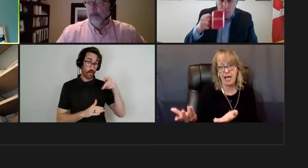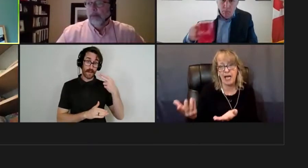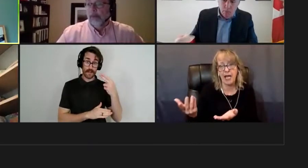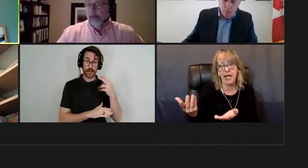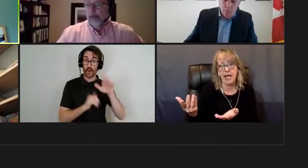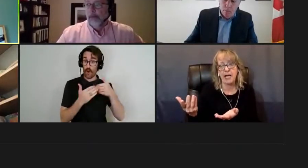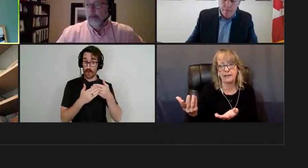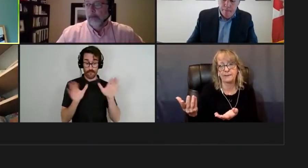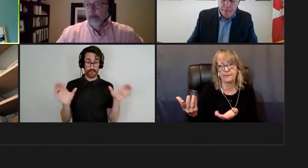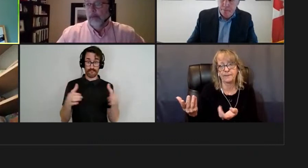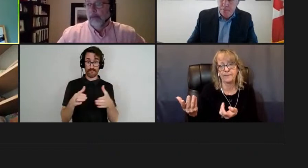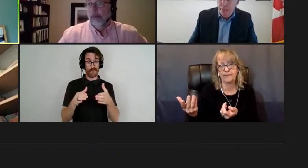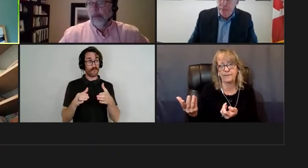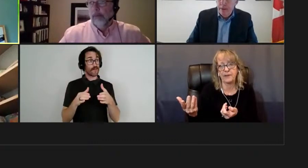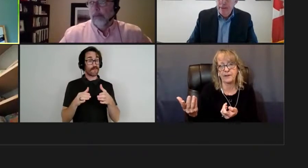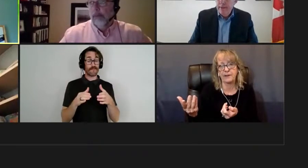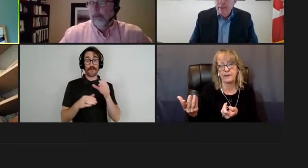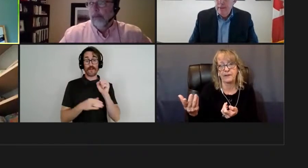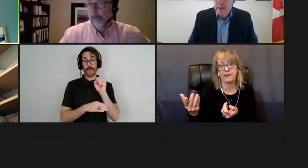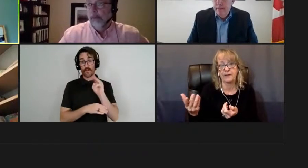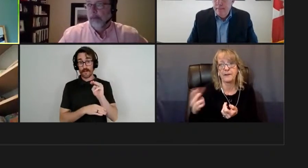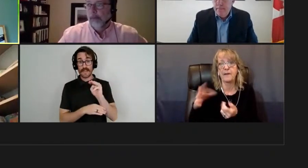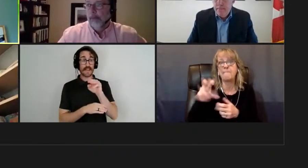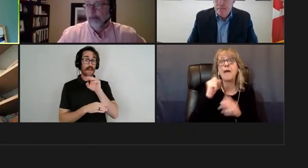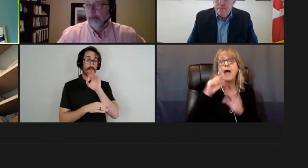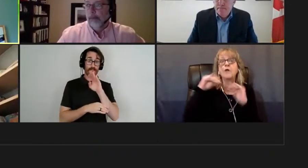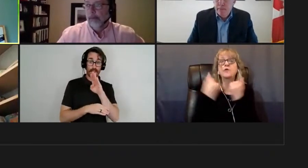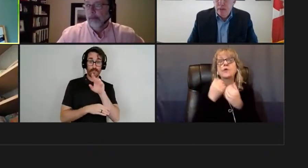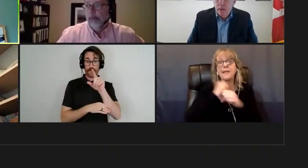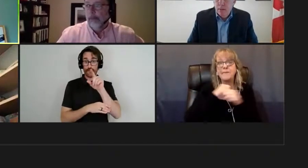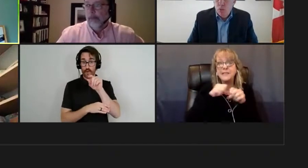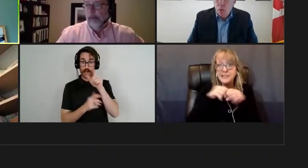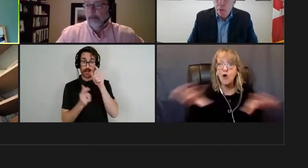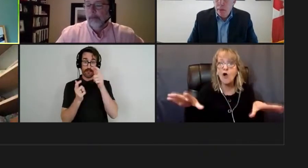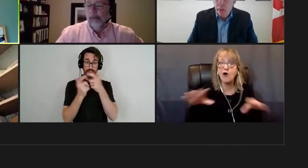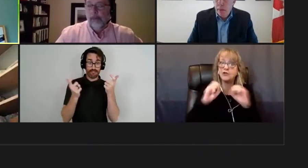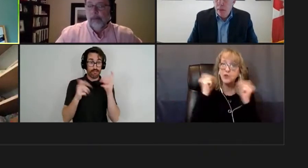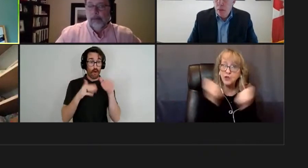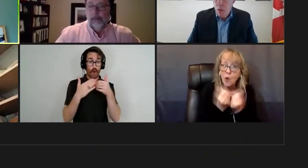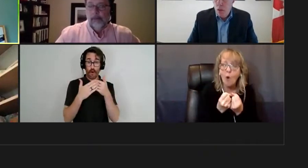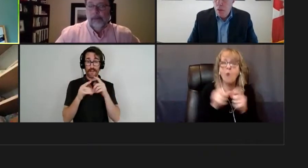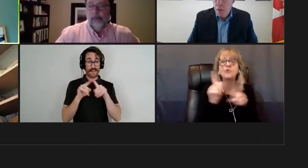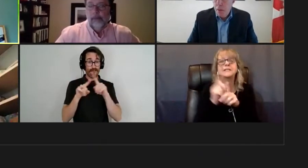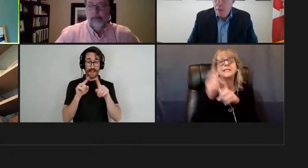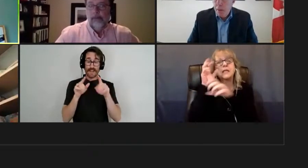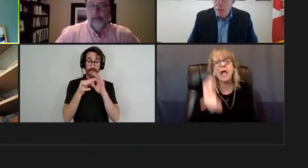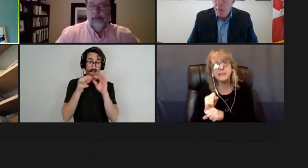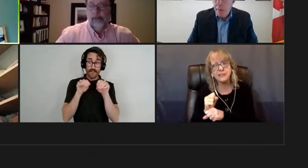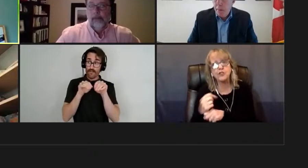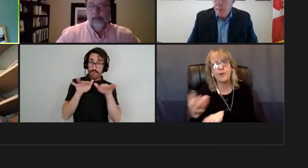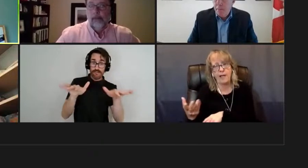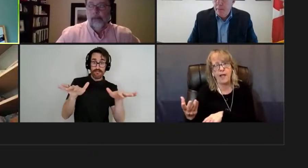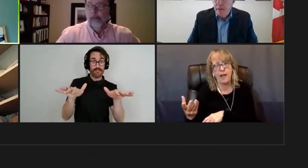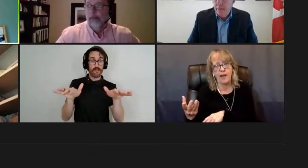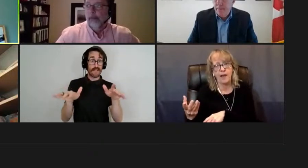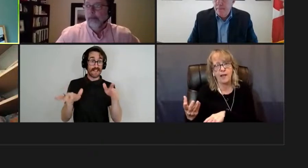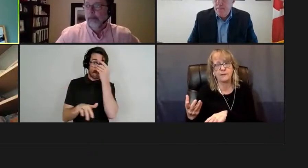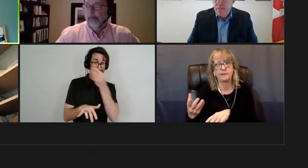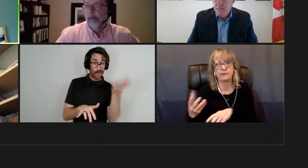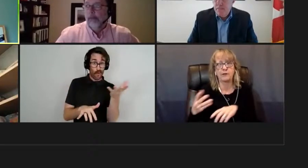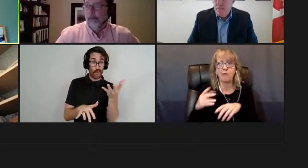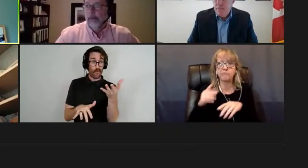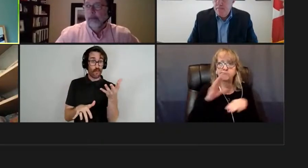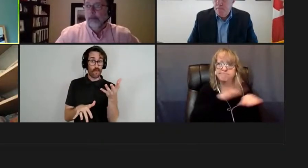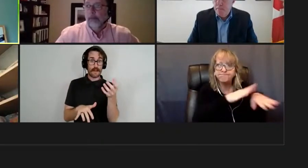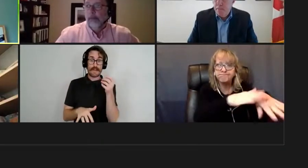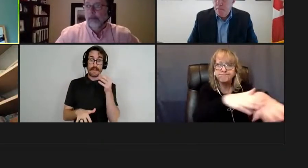all our social media and traditional media and channels that the time is now for it to happen. And if